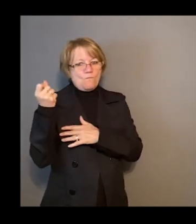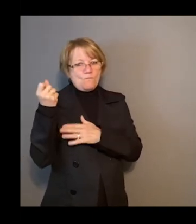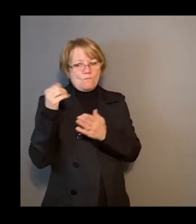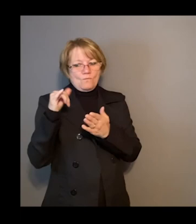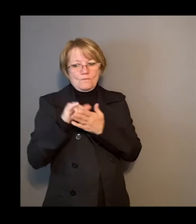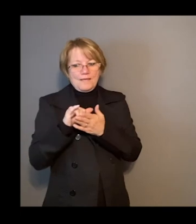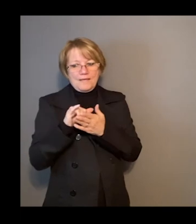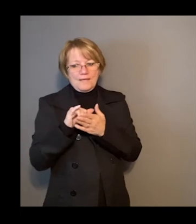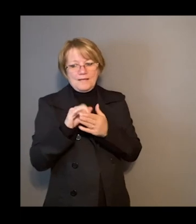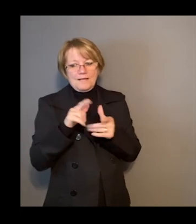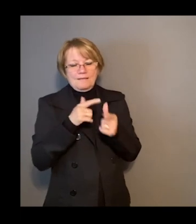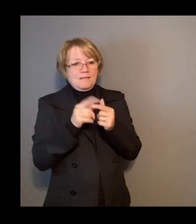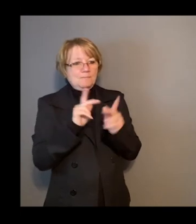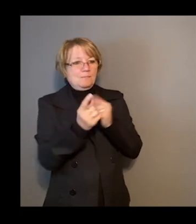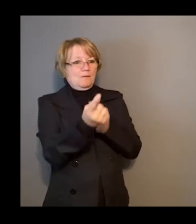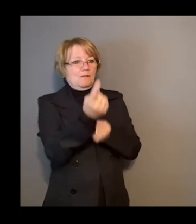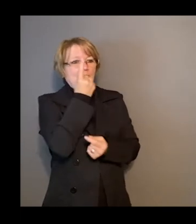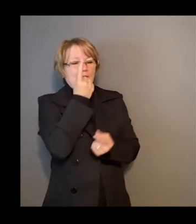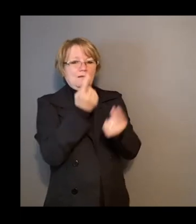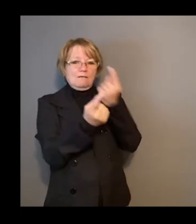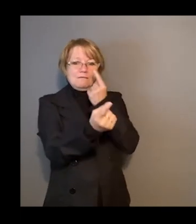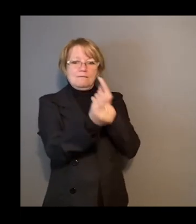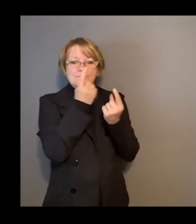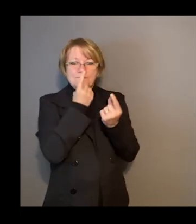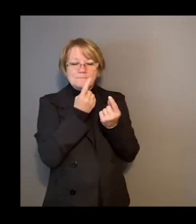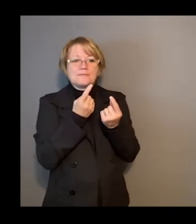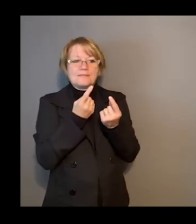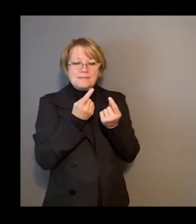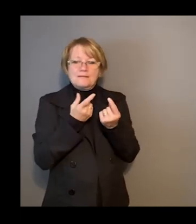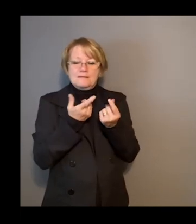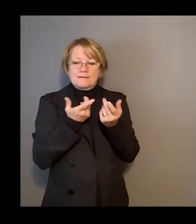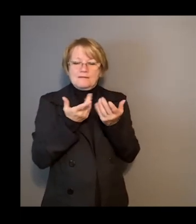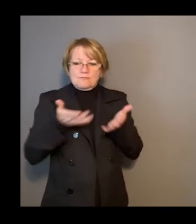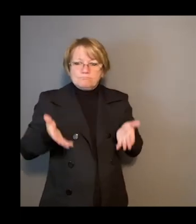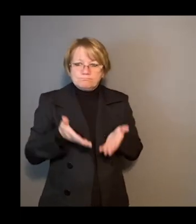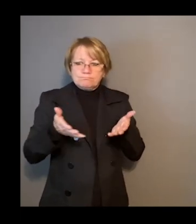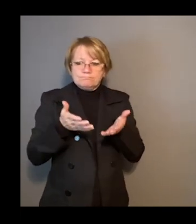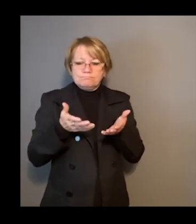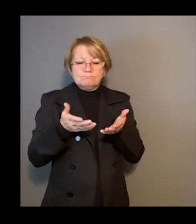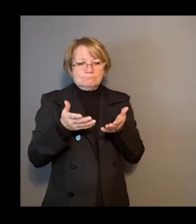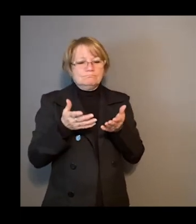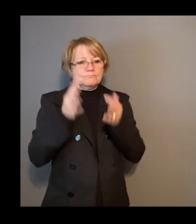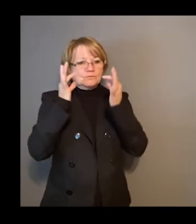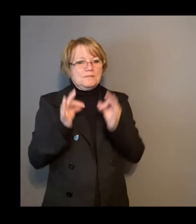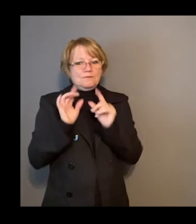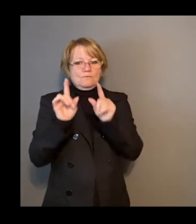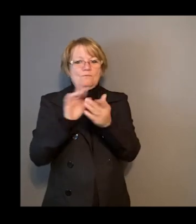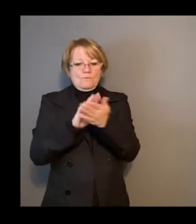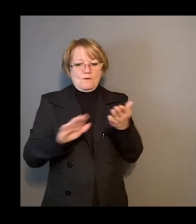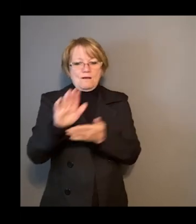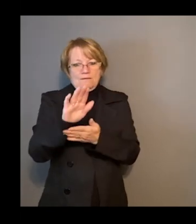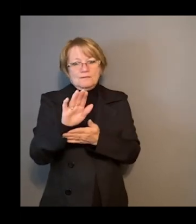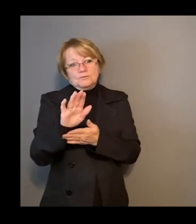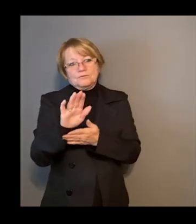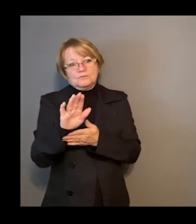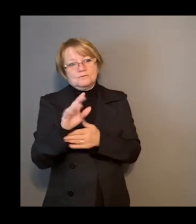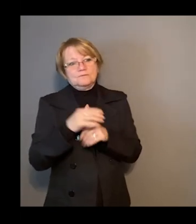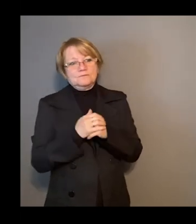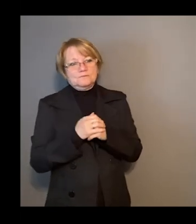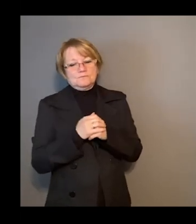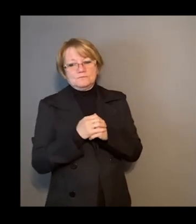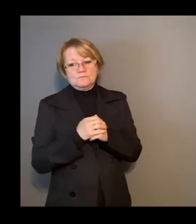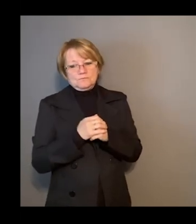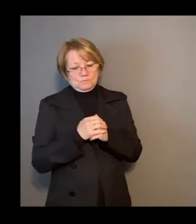of made me choose to go that route, I probably wouldn't be where I'm at now, you know. So definitely was very unsure about